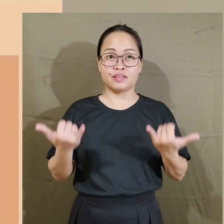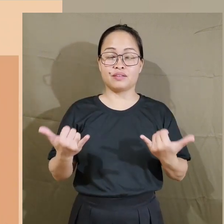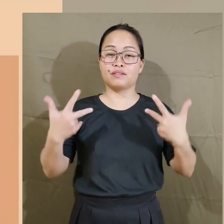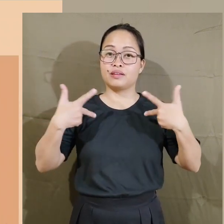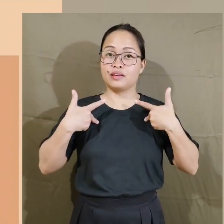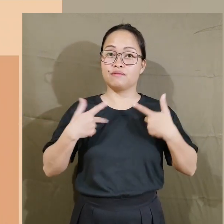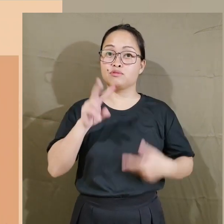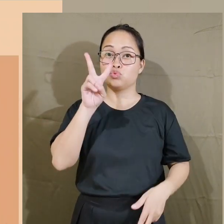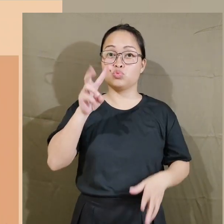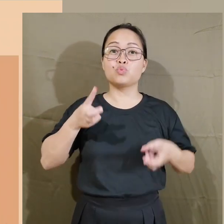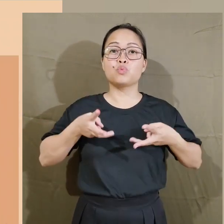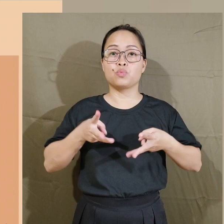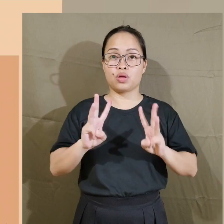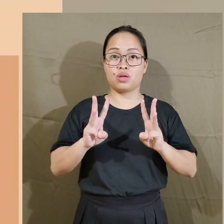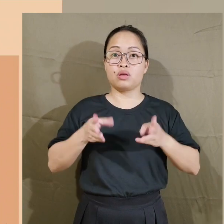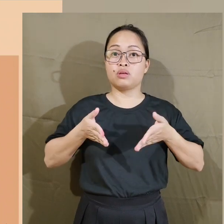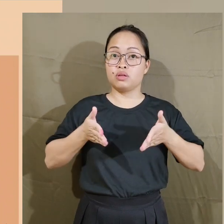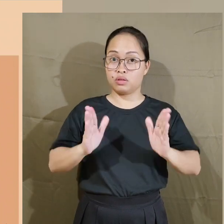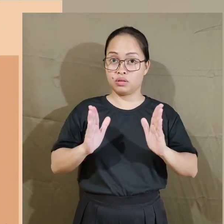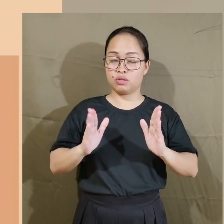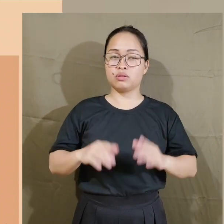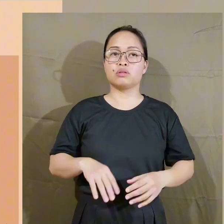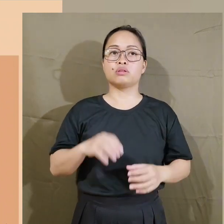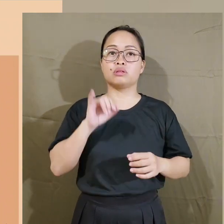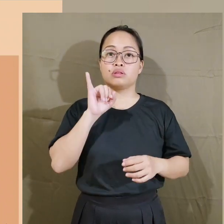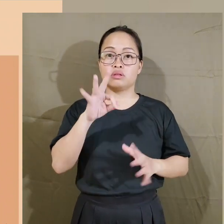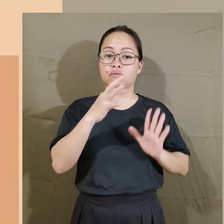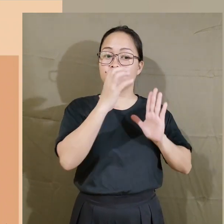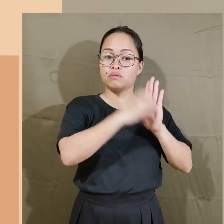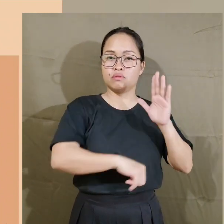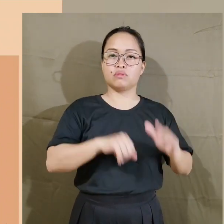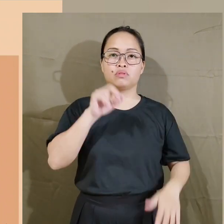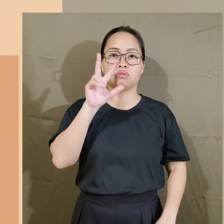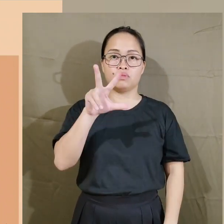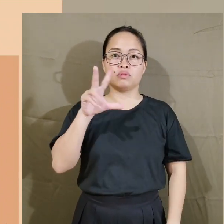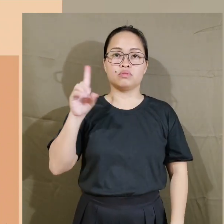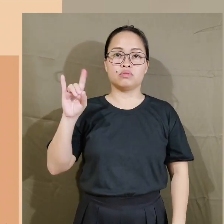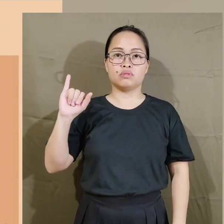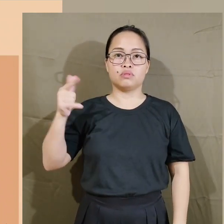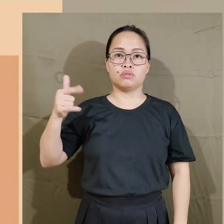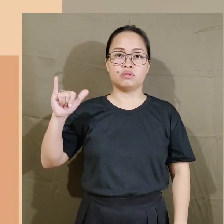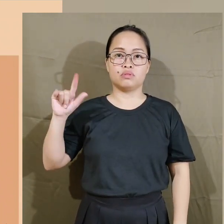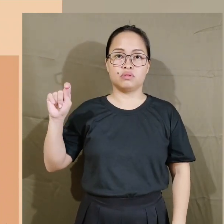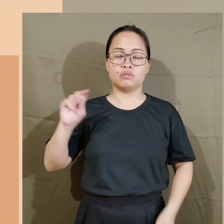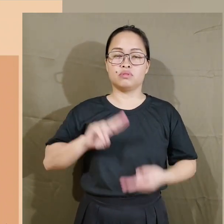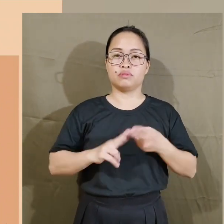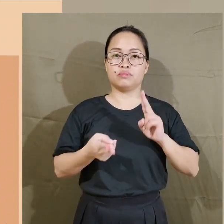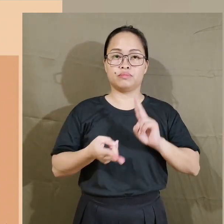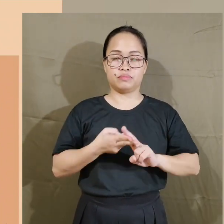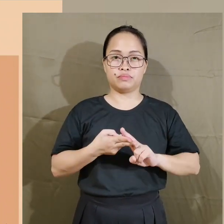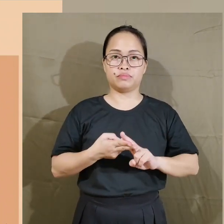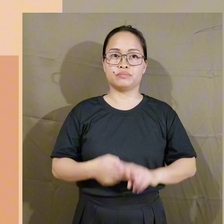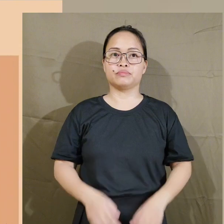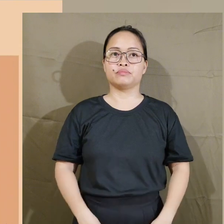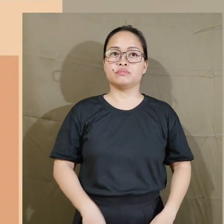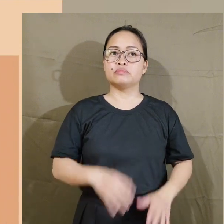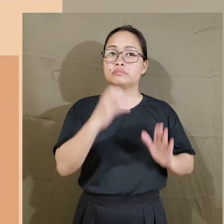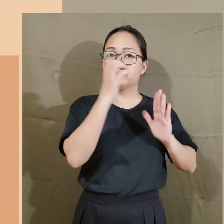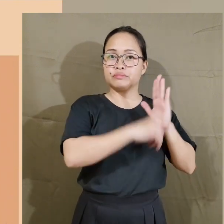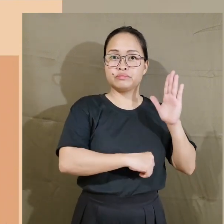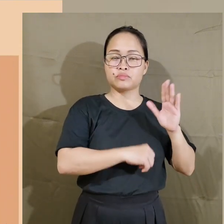Now there are two ways in subtracting three-digit numbers. It can be subtracting